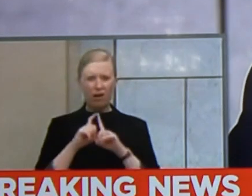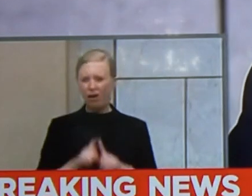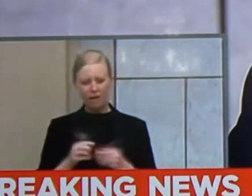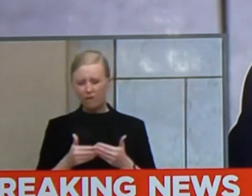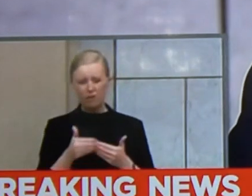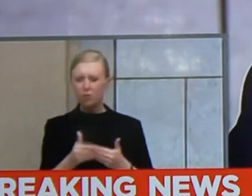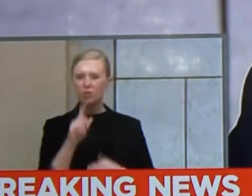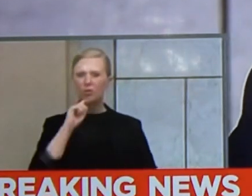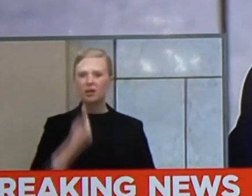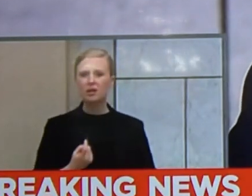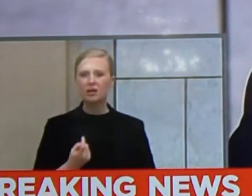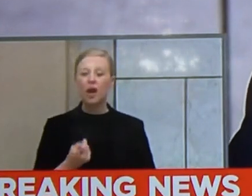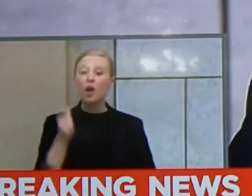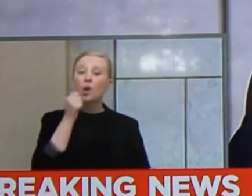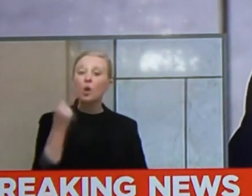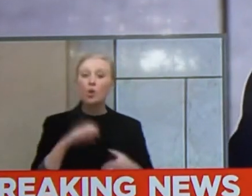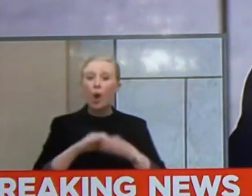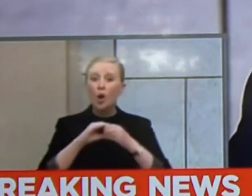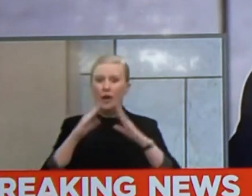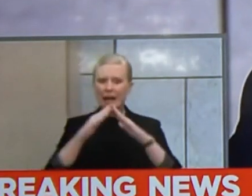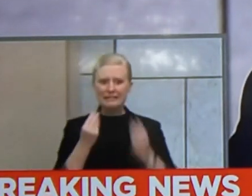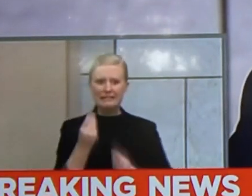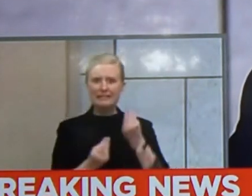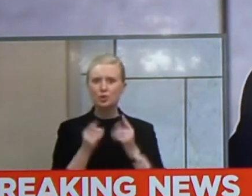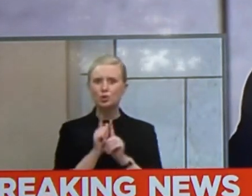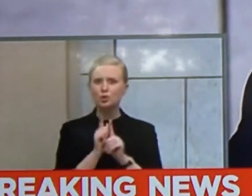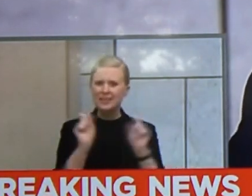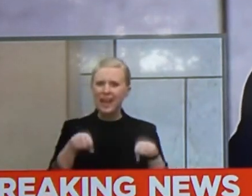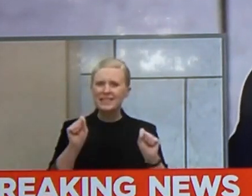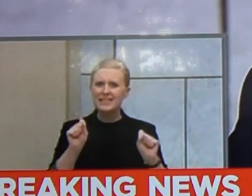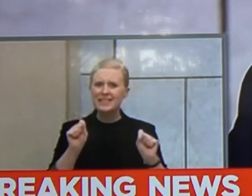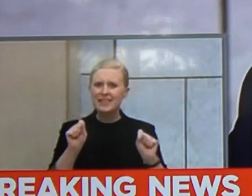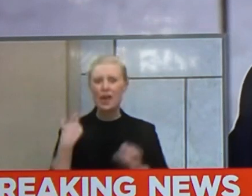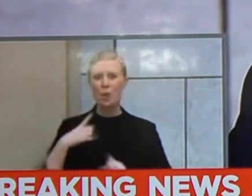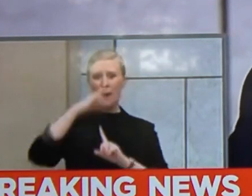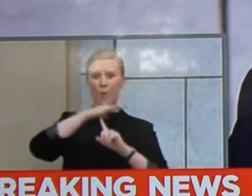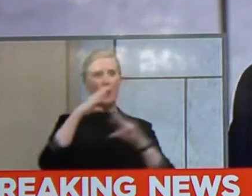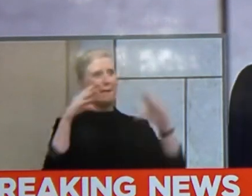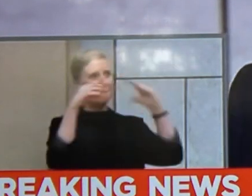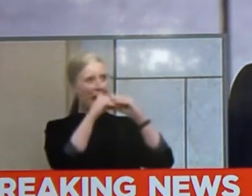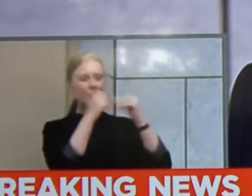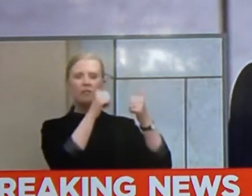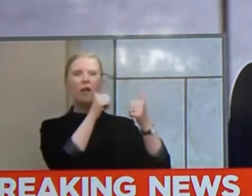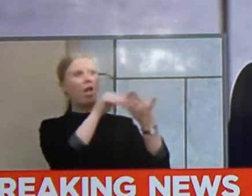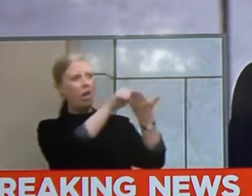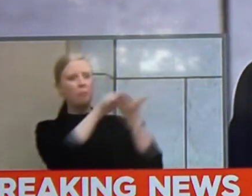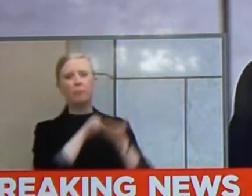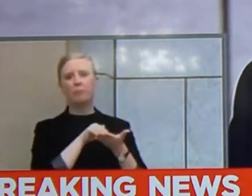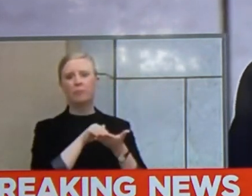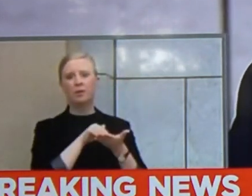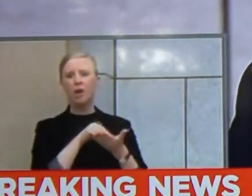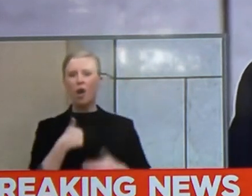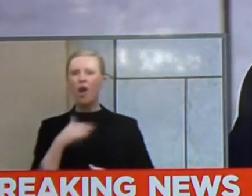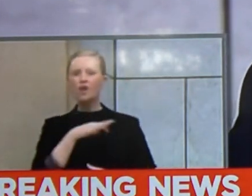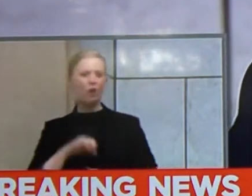be landlords that will feel it as well. Of course they will. And that's why the banks have got to do the right thing by them. This isn't about picking sides. It's about